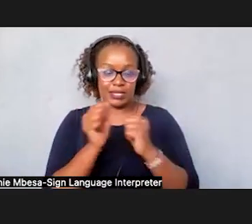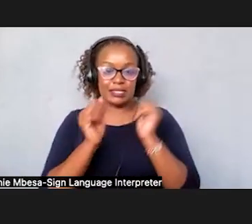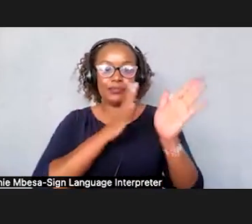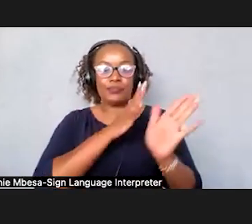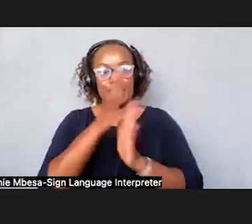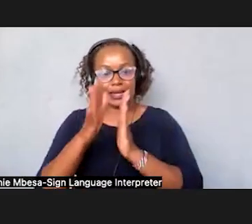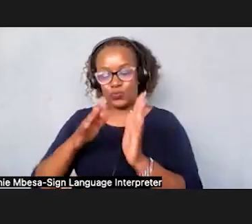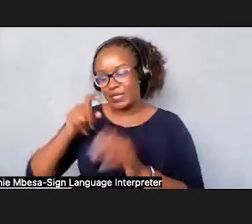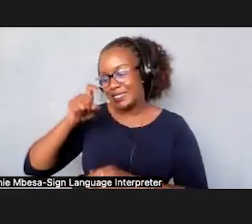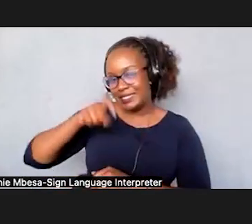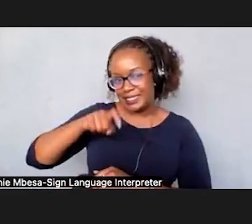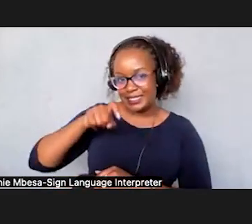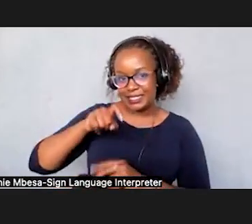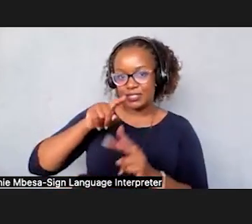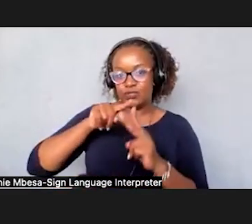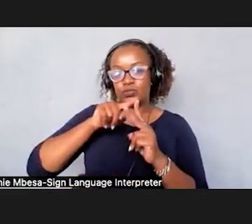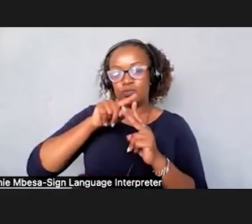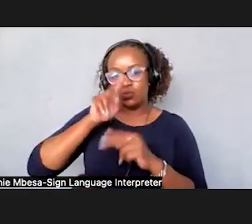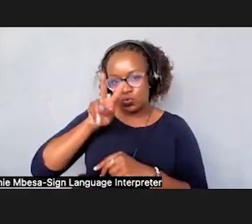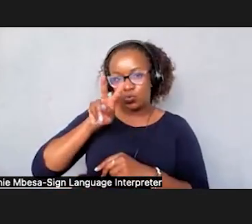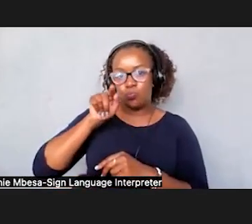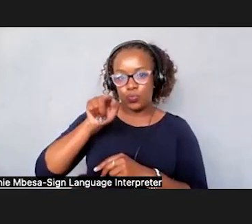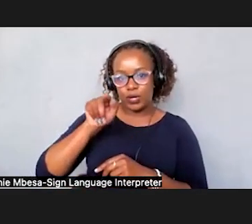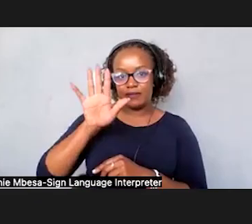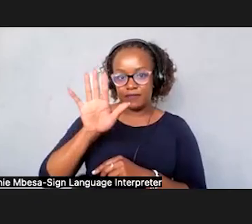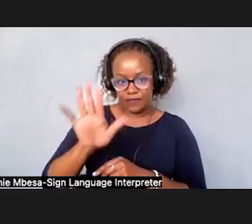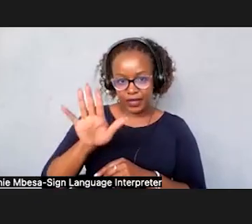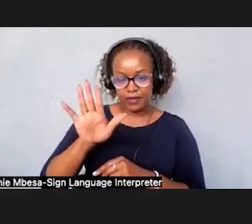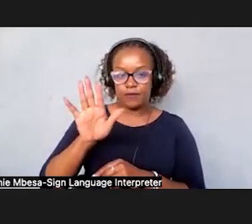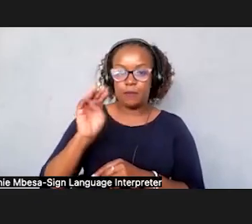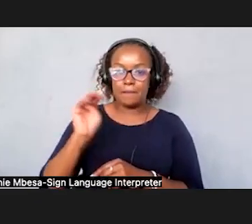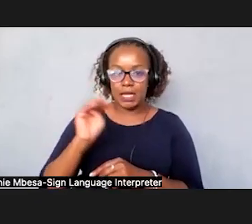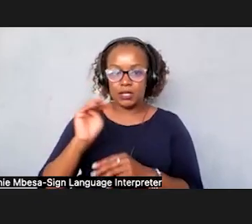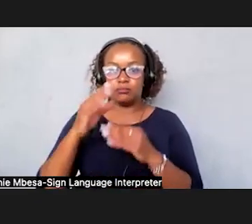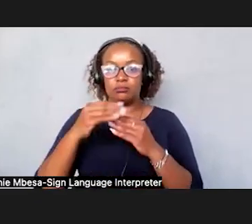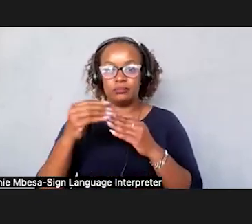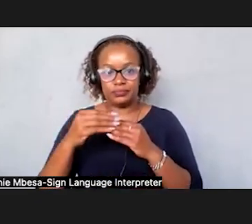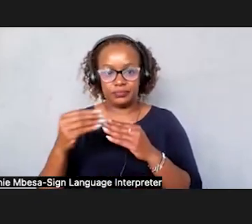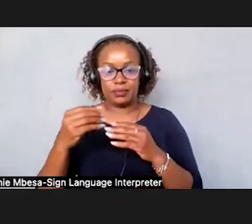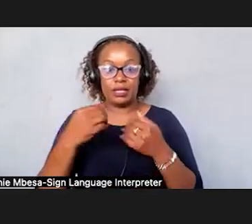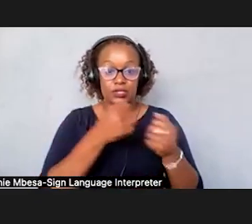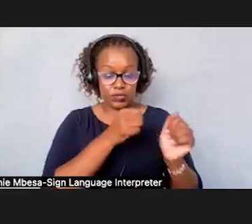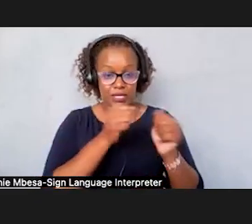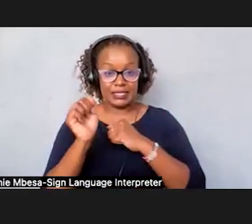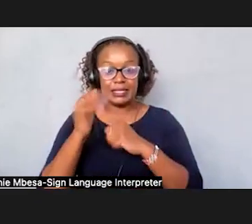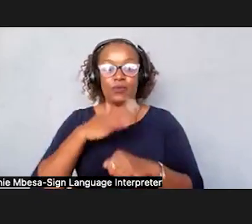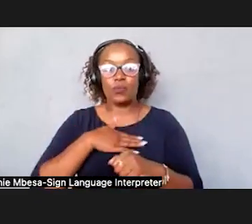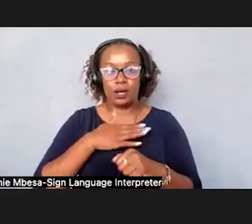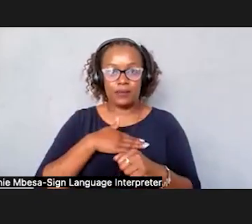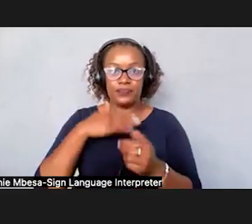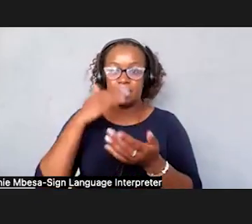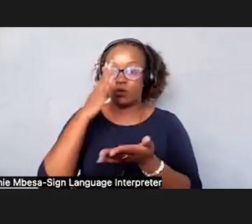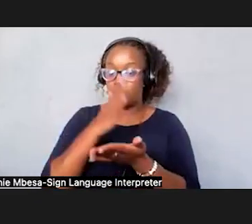need 2.5 million USD. Our strategy, I can confirm this, our strategy